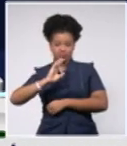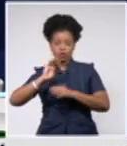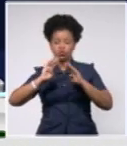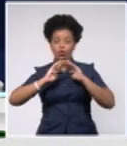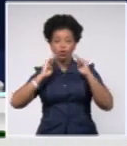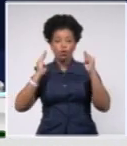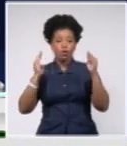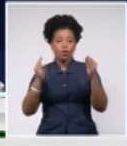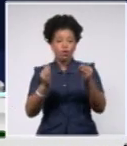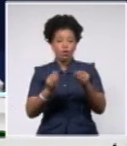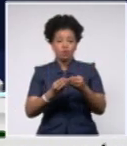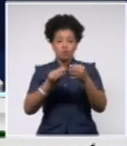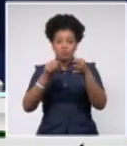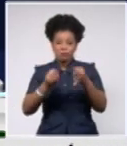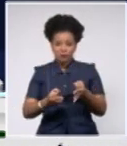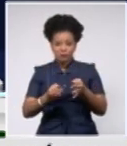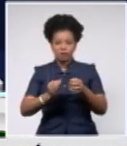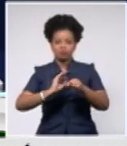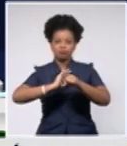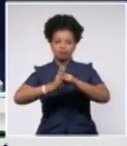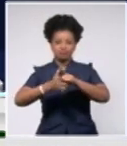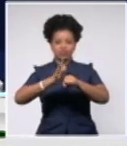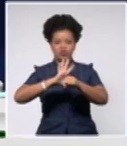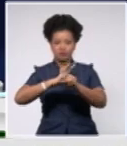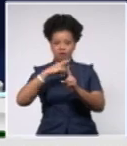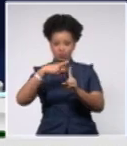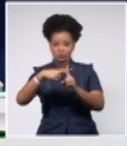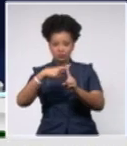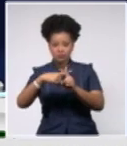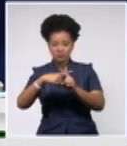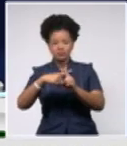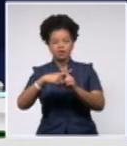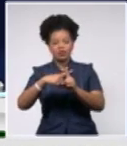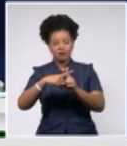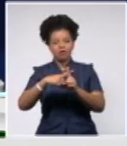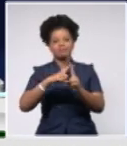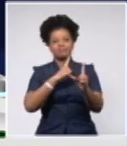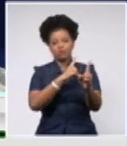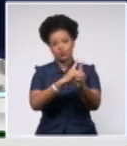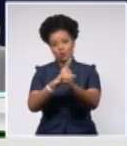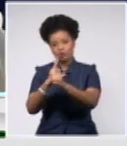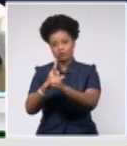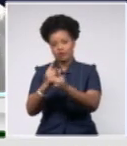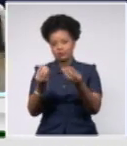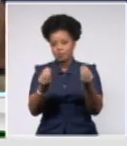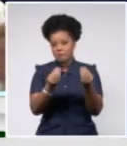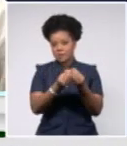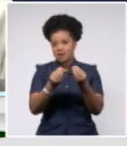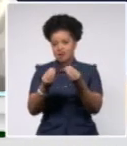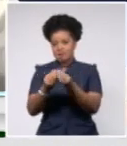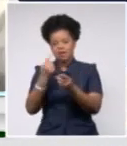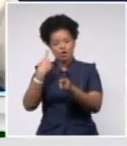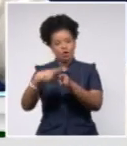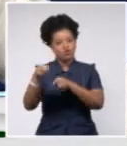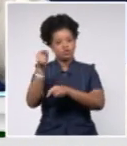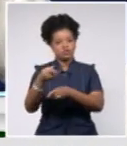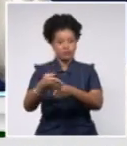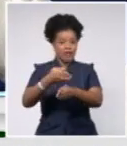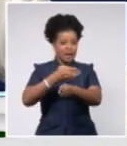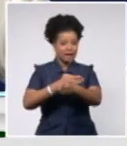no one to have tested positive for the virus contracted it abroad, meaning that imported cases remain